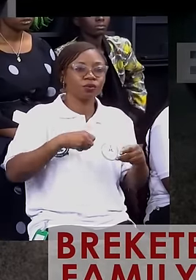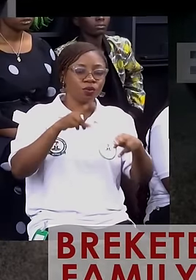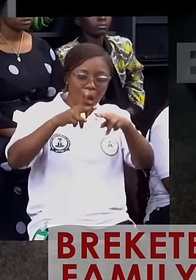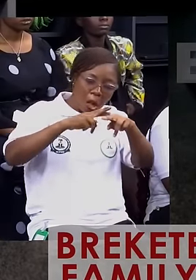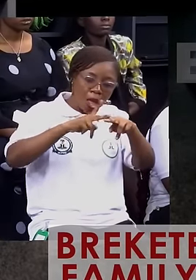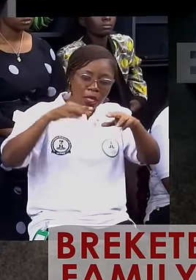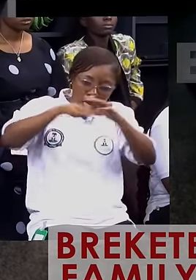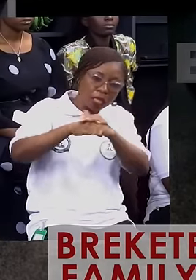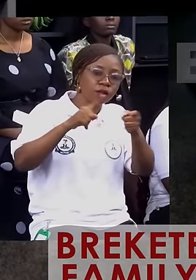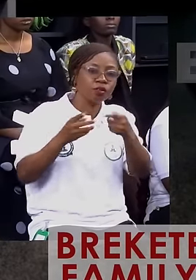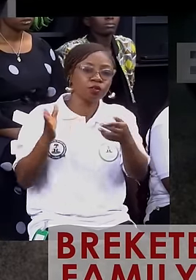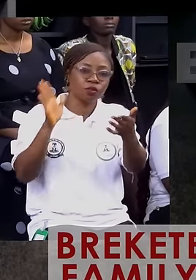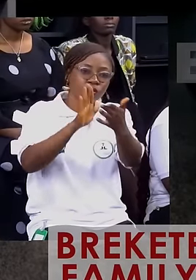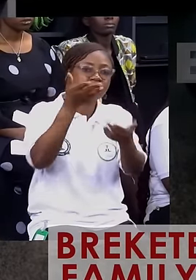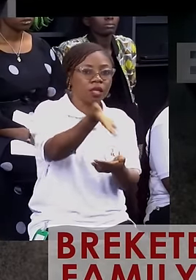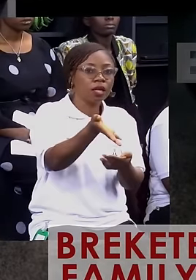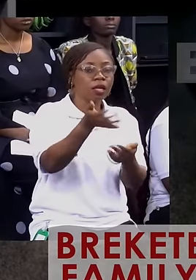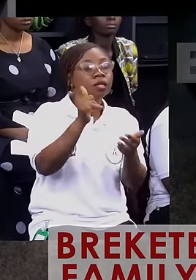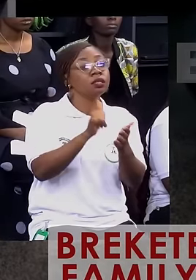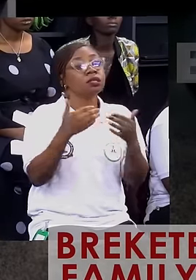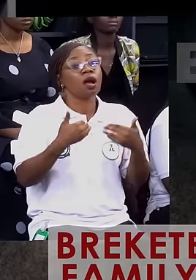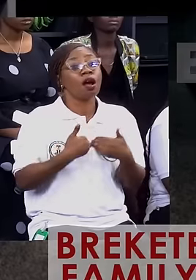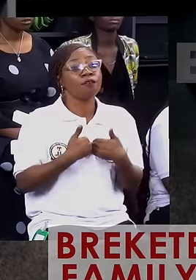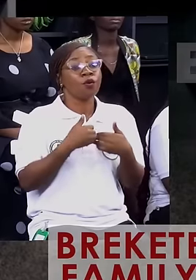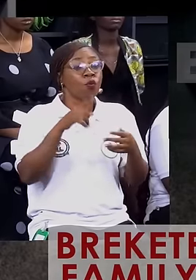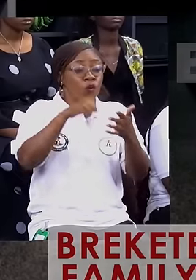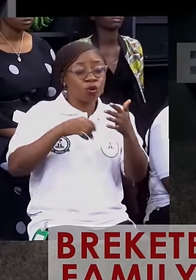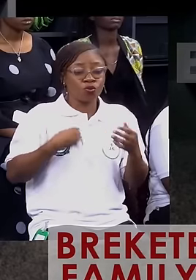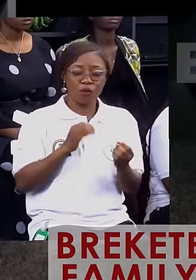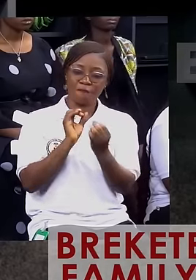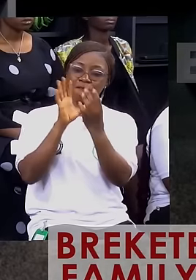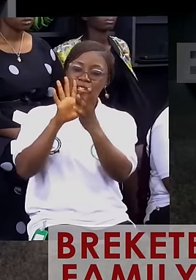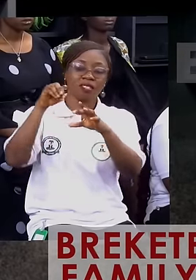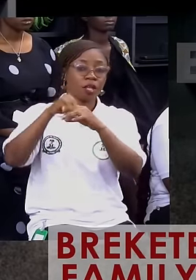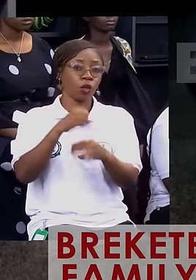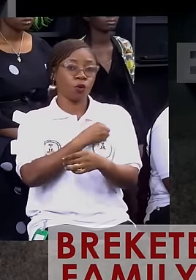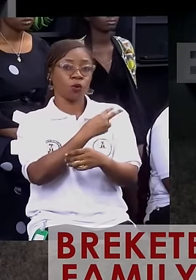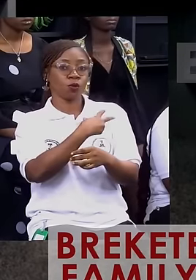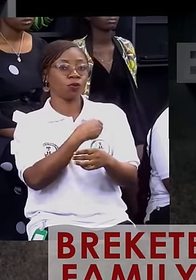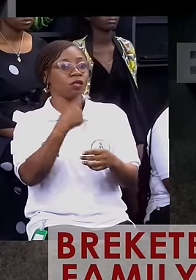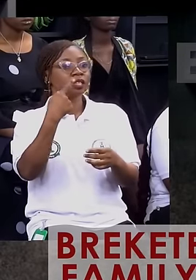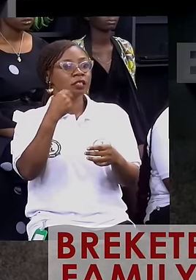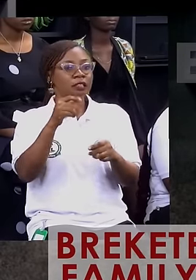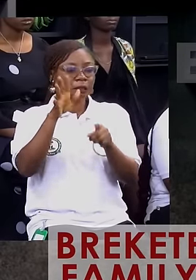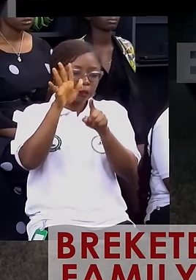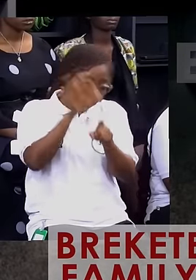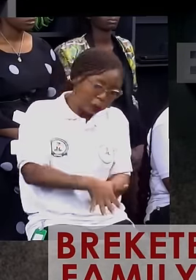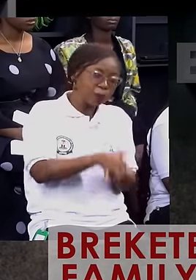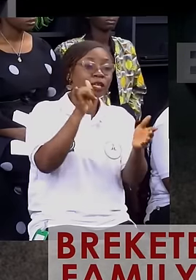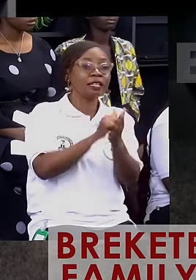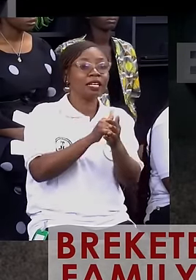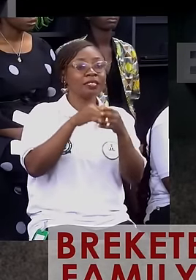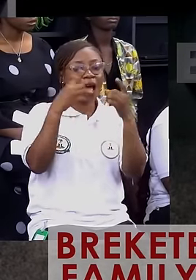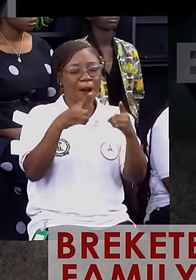said now, has implications in terms of what we face in the hospital, the deception that happens behind